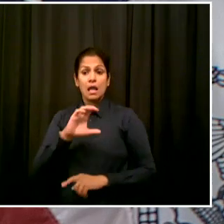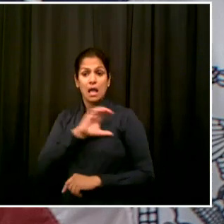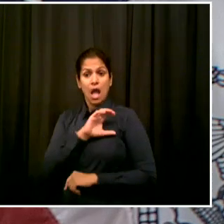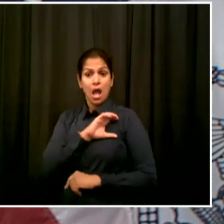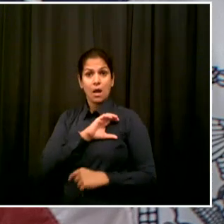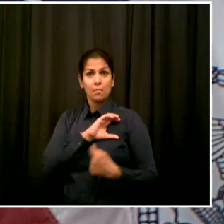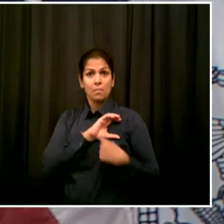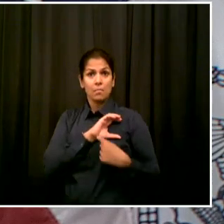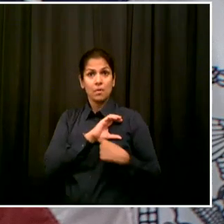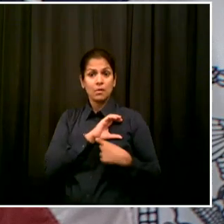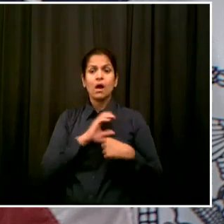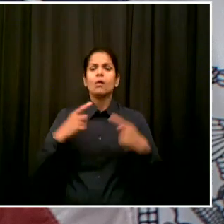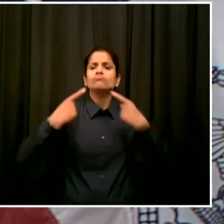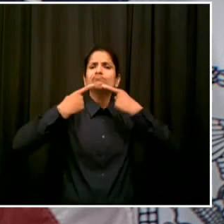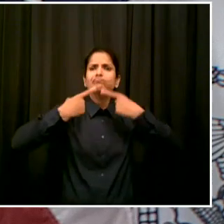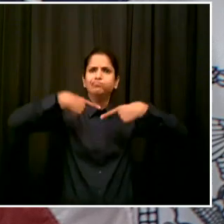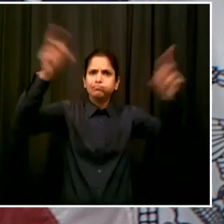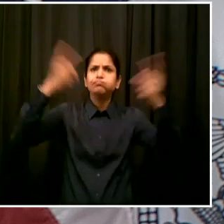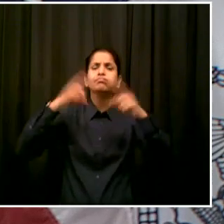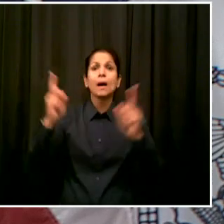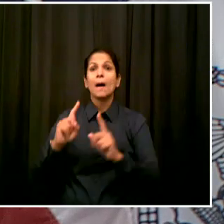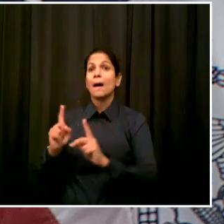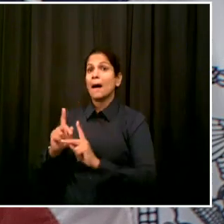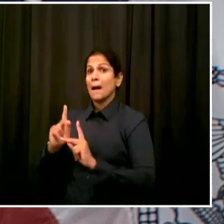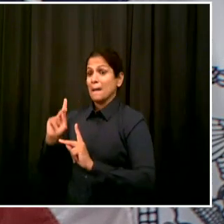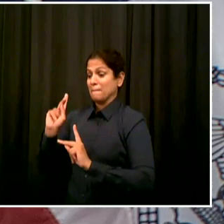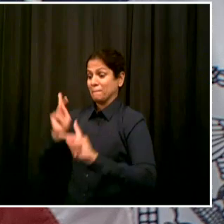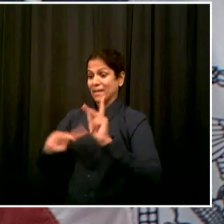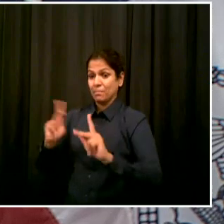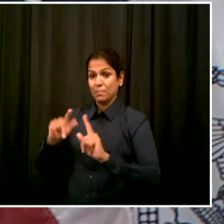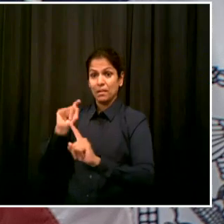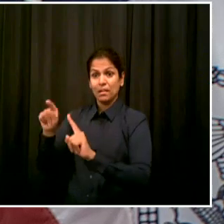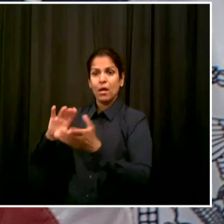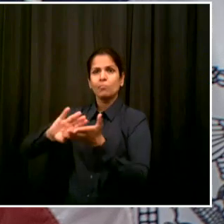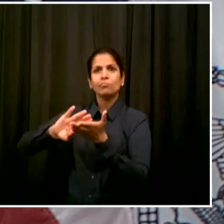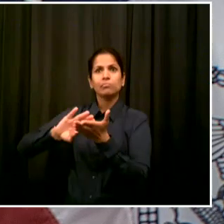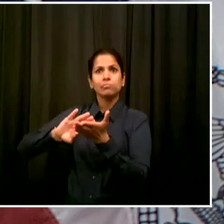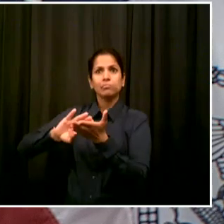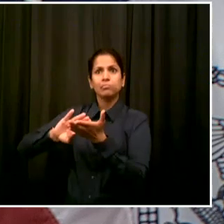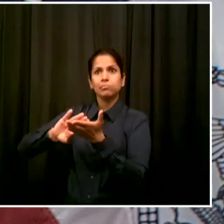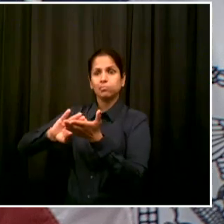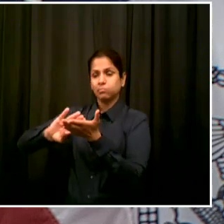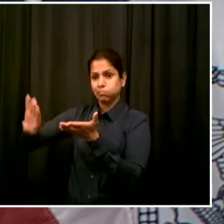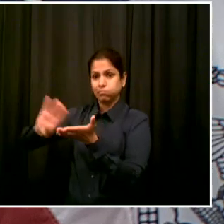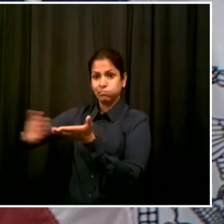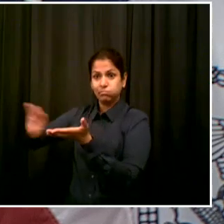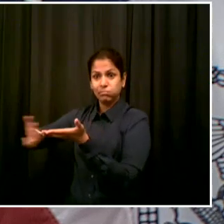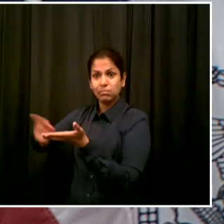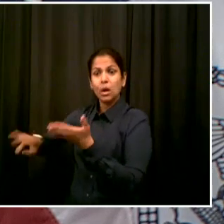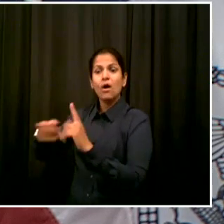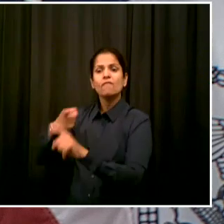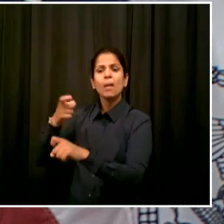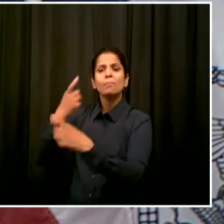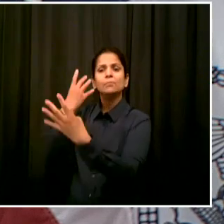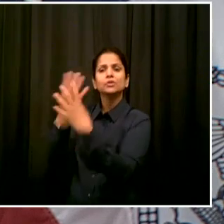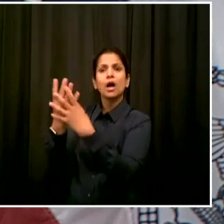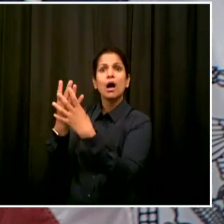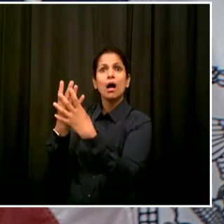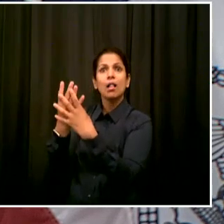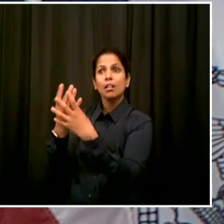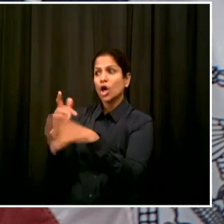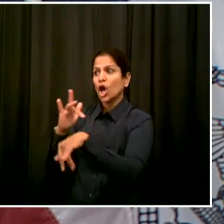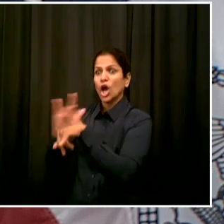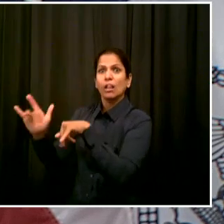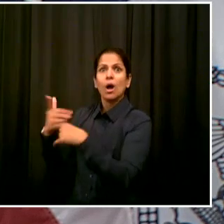I wondered if you could once again just speak to the messaging that we have seen from your NYPD in the last couple